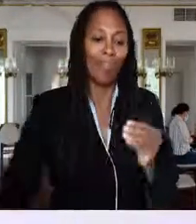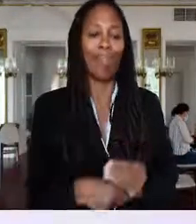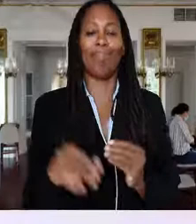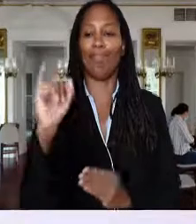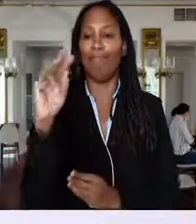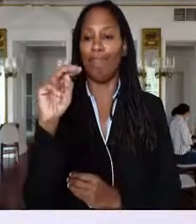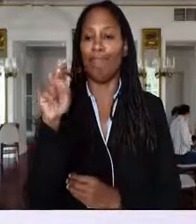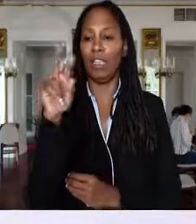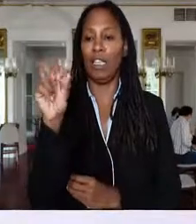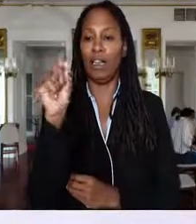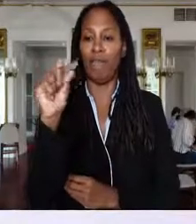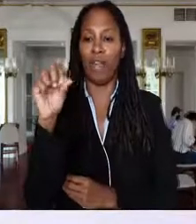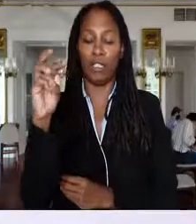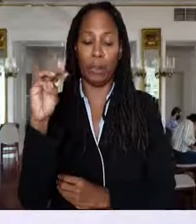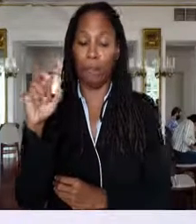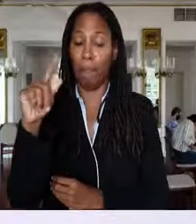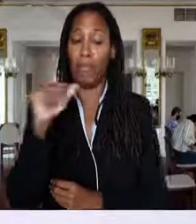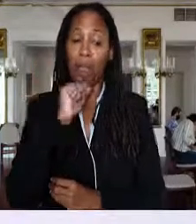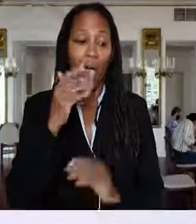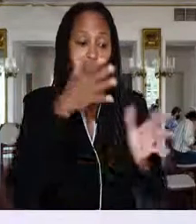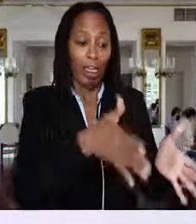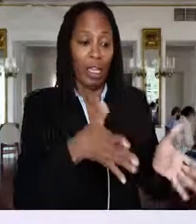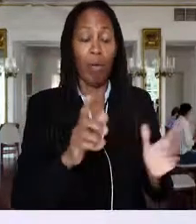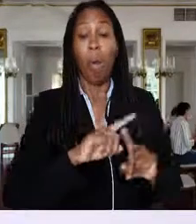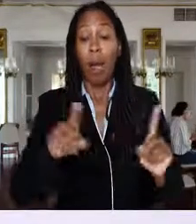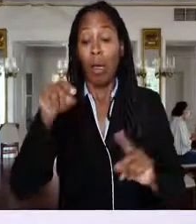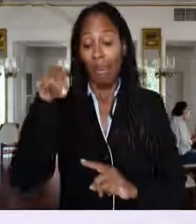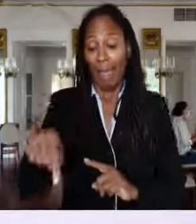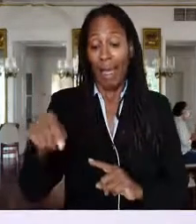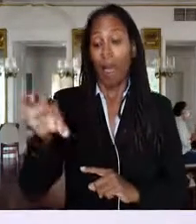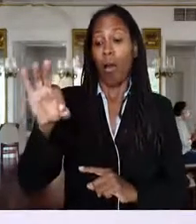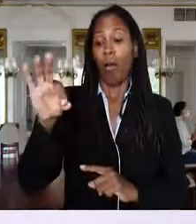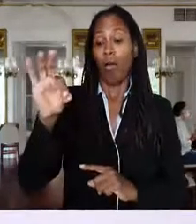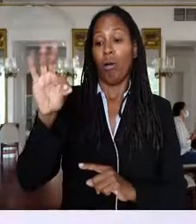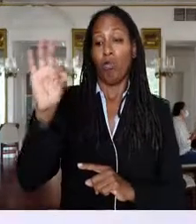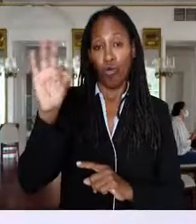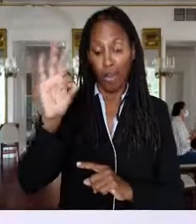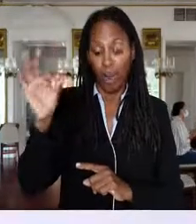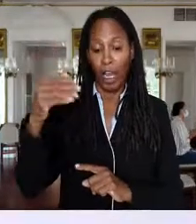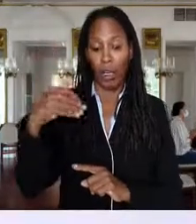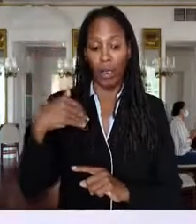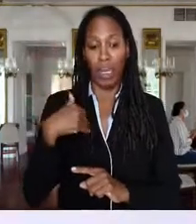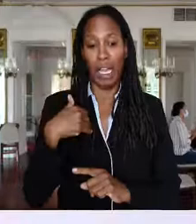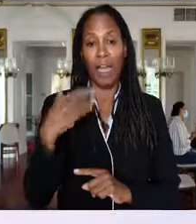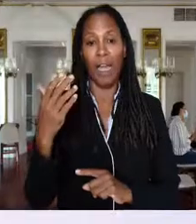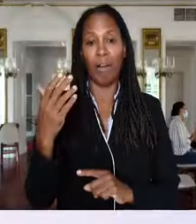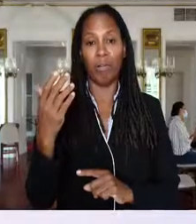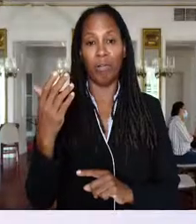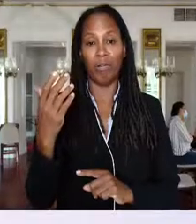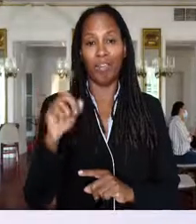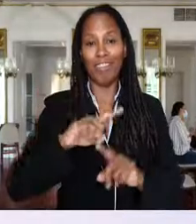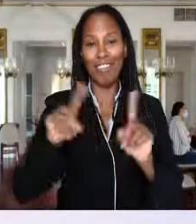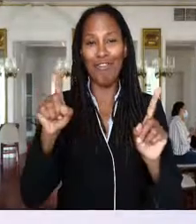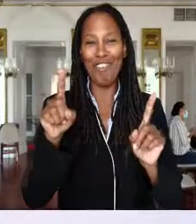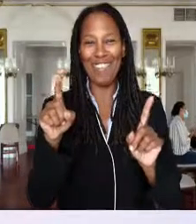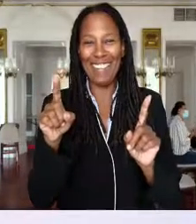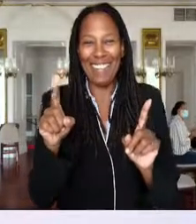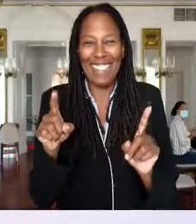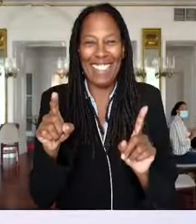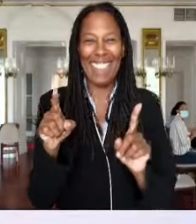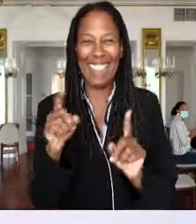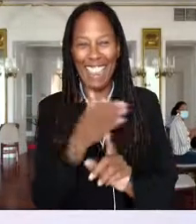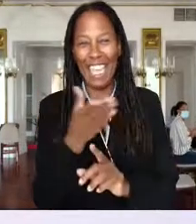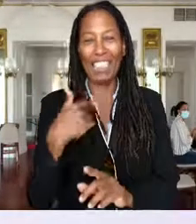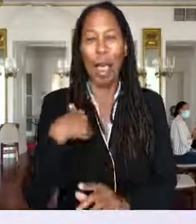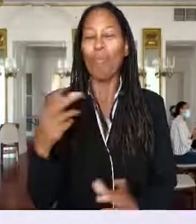to recognize with this refinery is they have contracts in place. I'm killing the translator lady who's doing this in